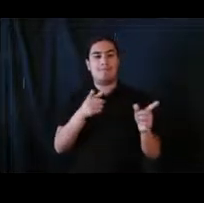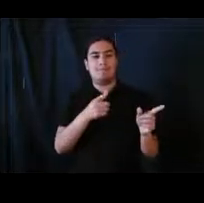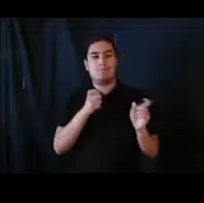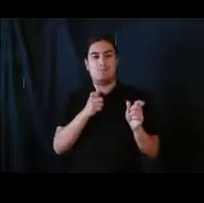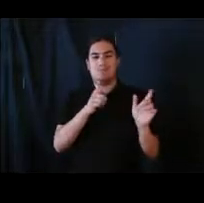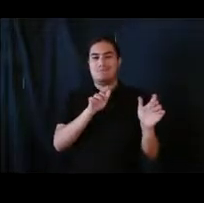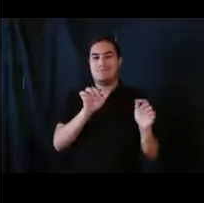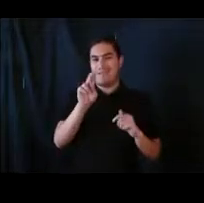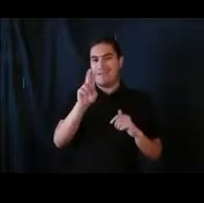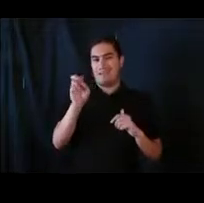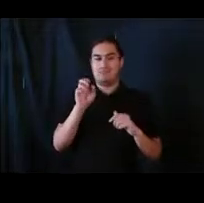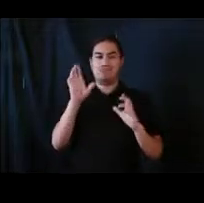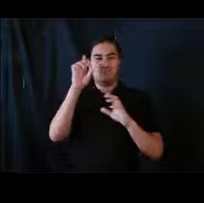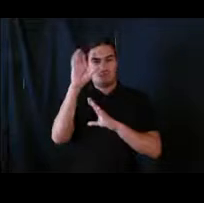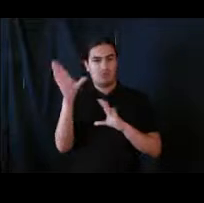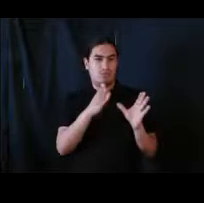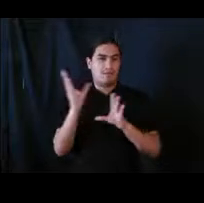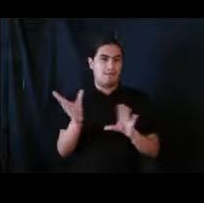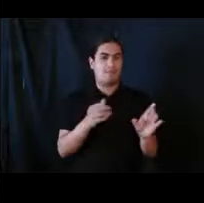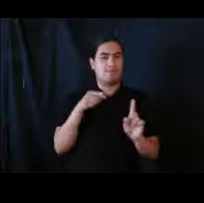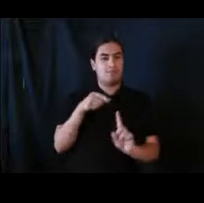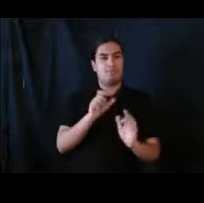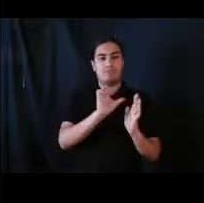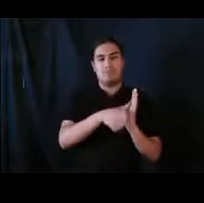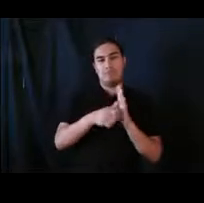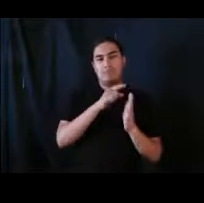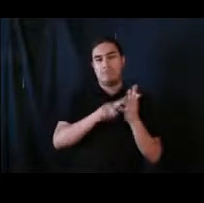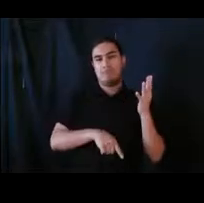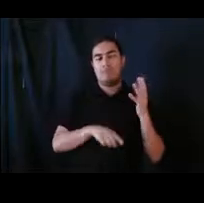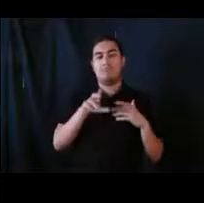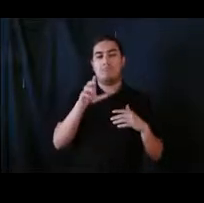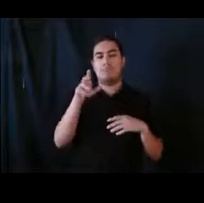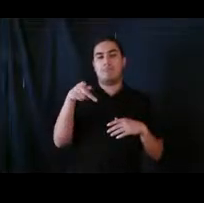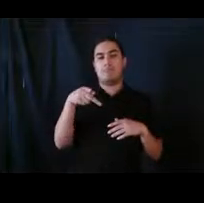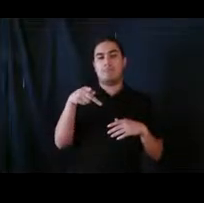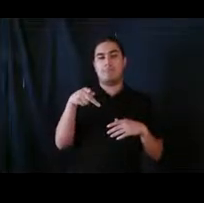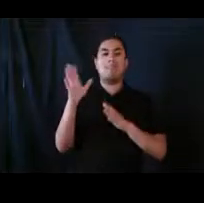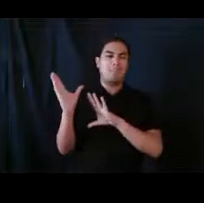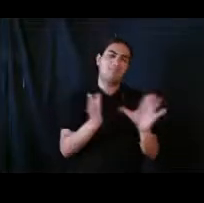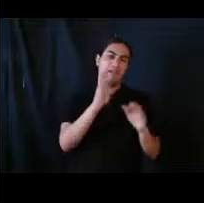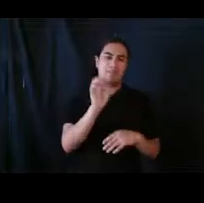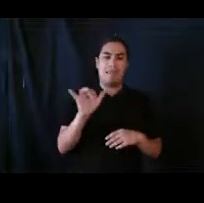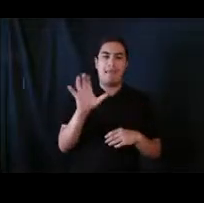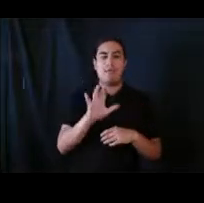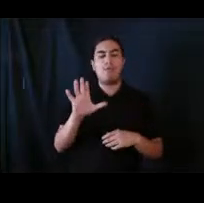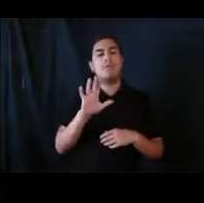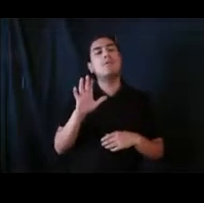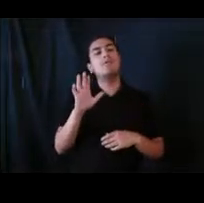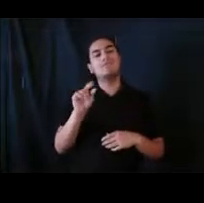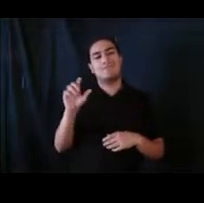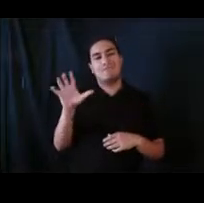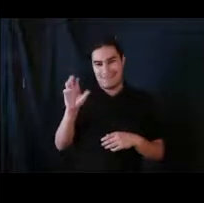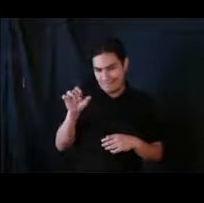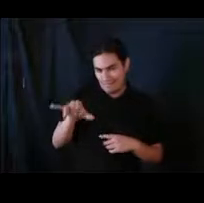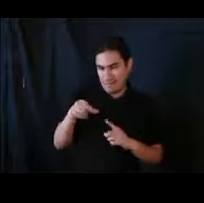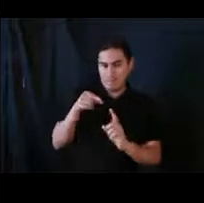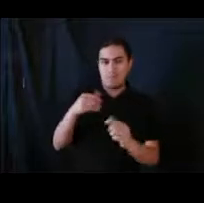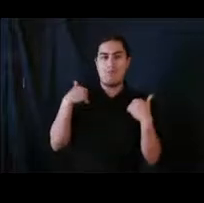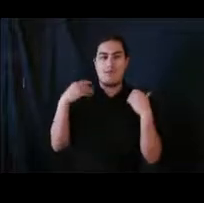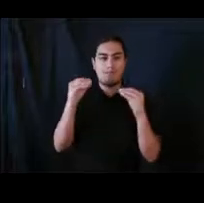network with the regional priorities outlined in plan bay area 2050 completion of the express lanes network will provide more